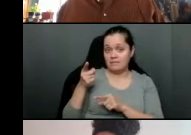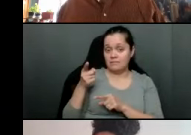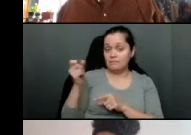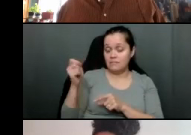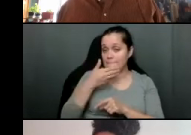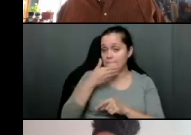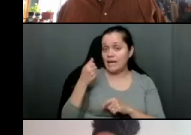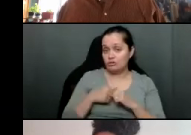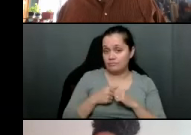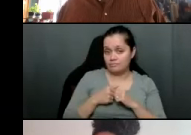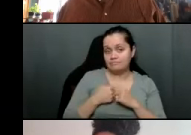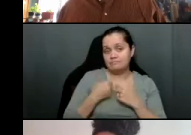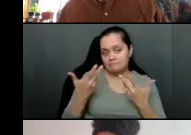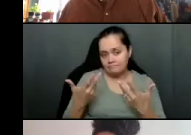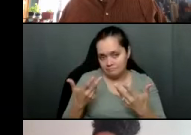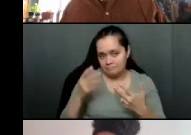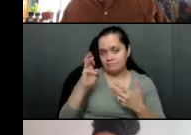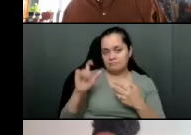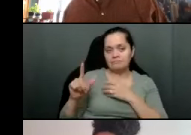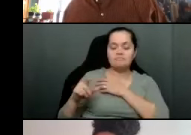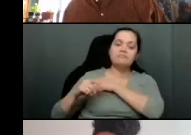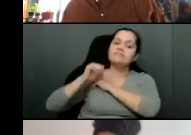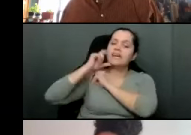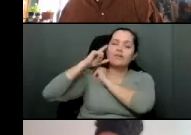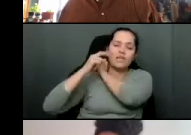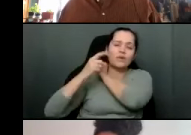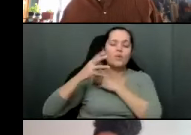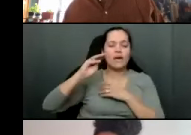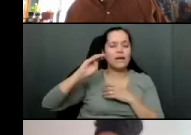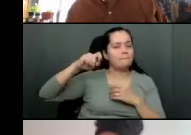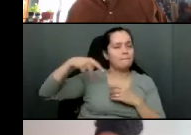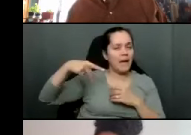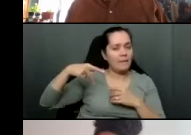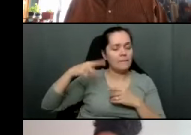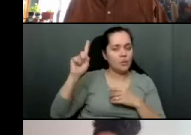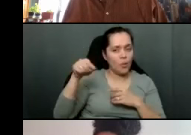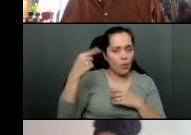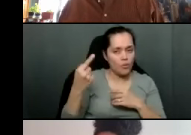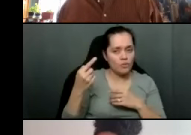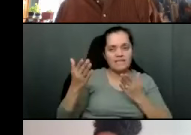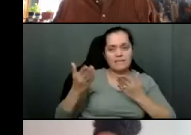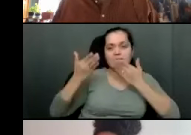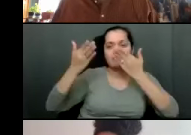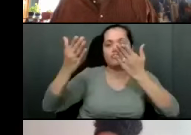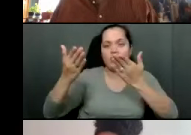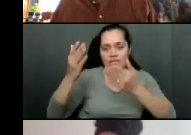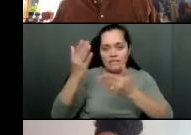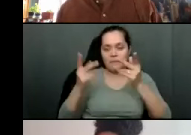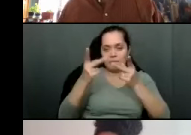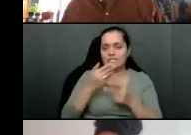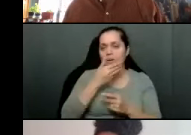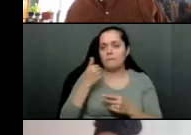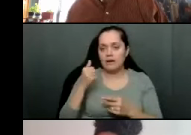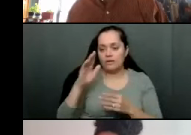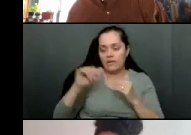better. Well, I don't think we want a map to just suggest that some places are better